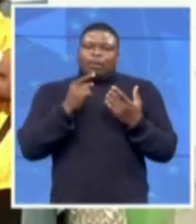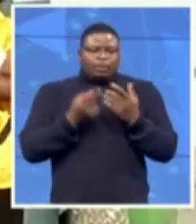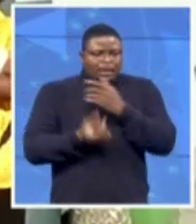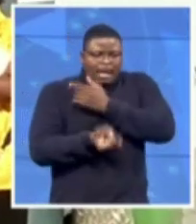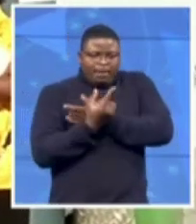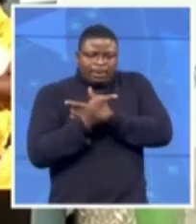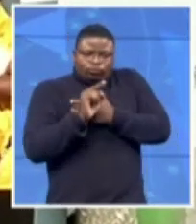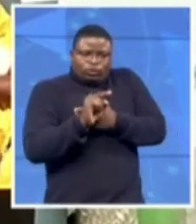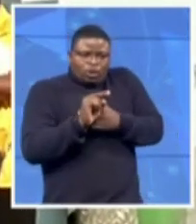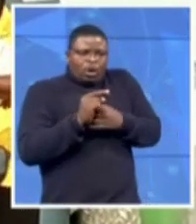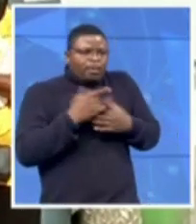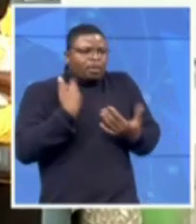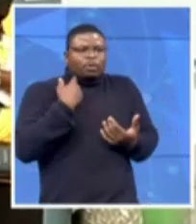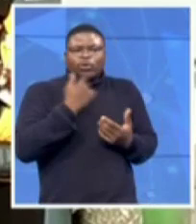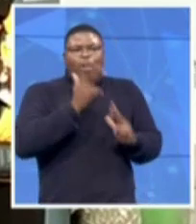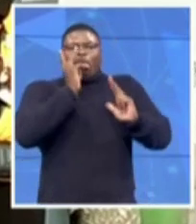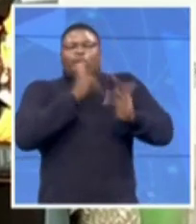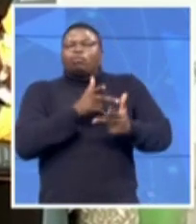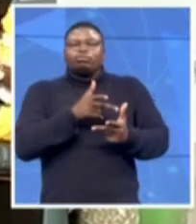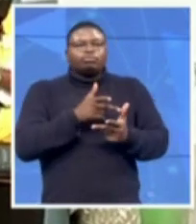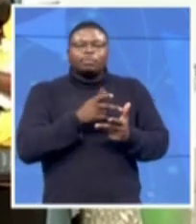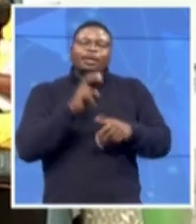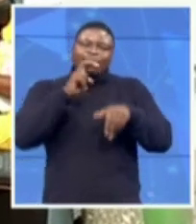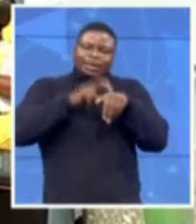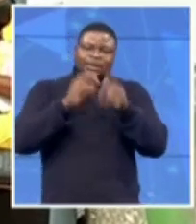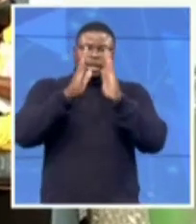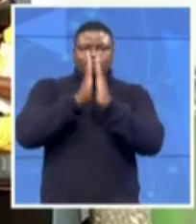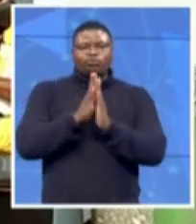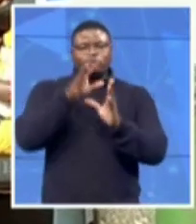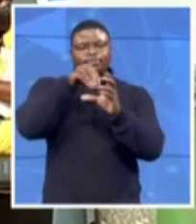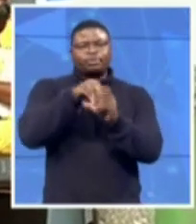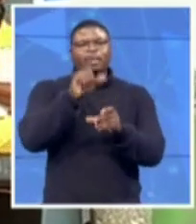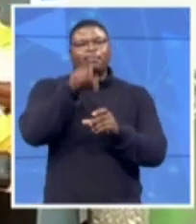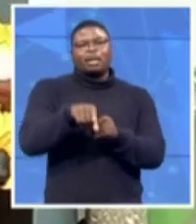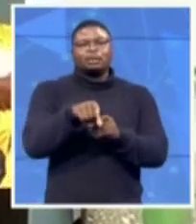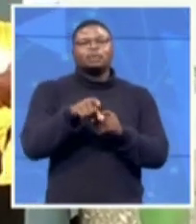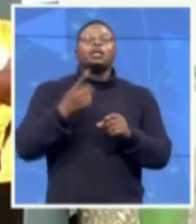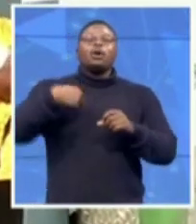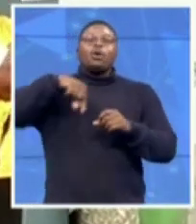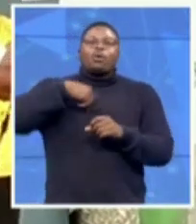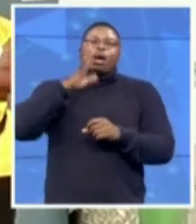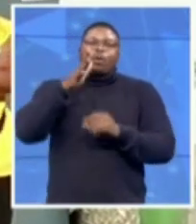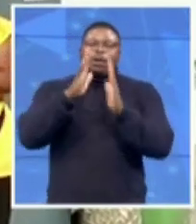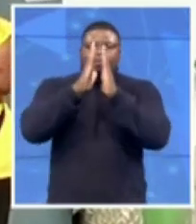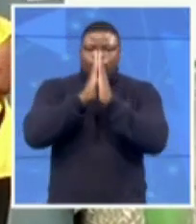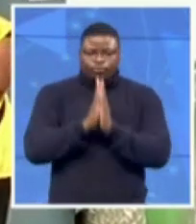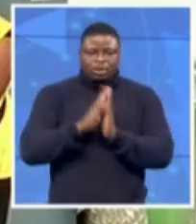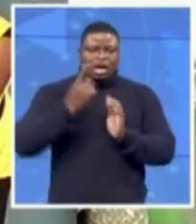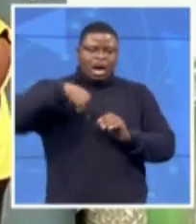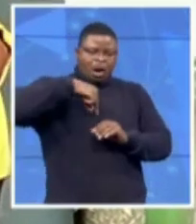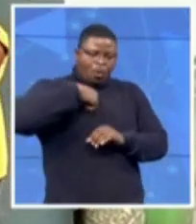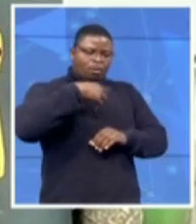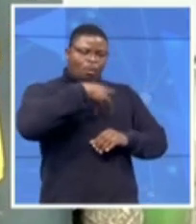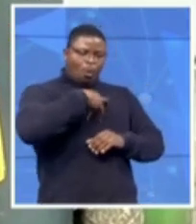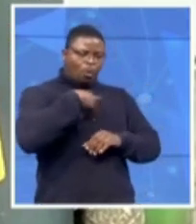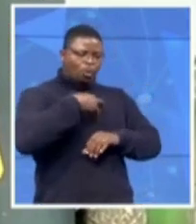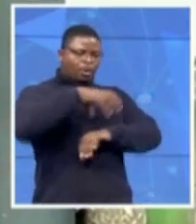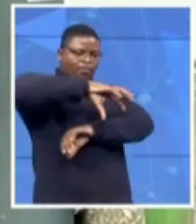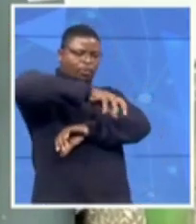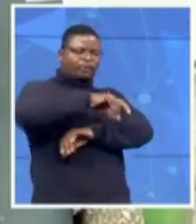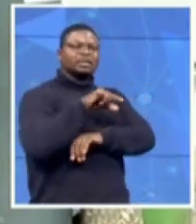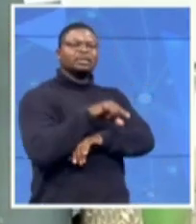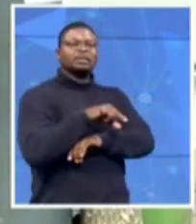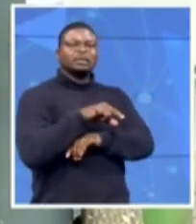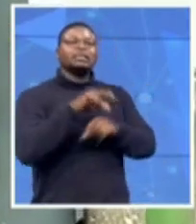a provincial day of prayer. We are going to be praying for our province, but basically we are going to be meeting some of the families who are